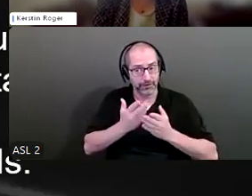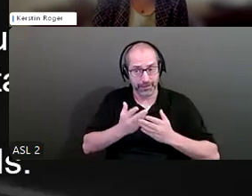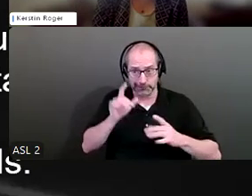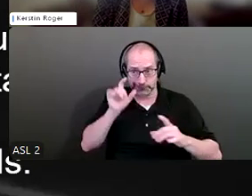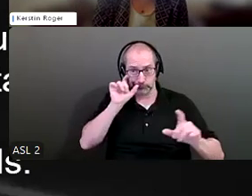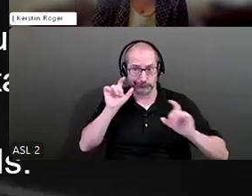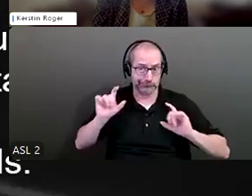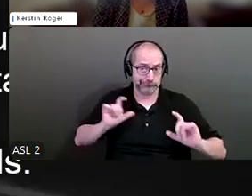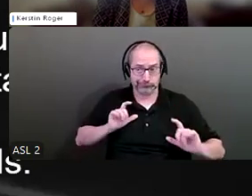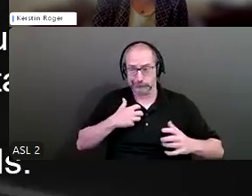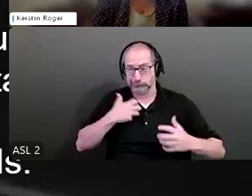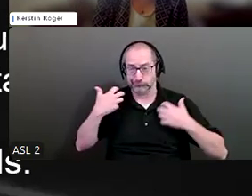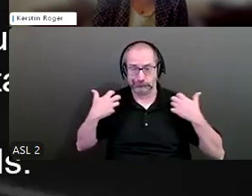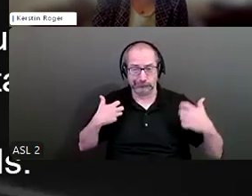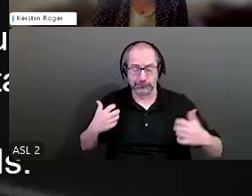not be